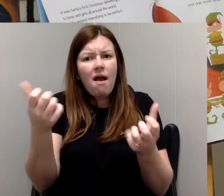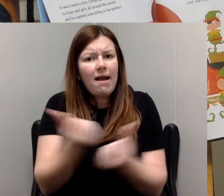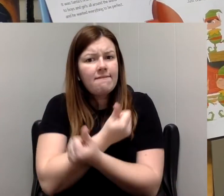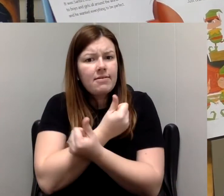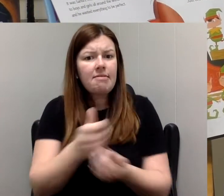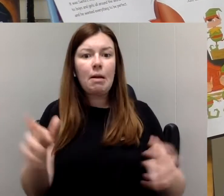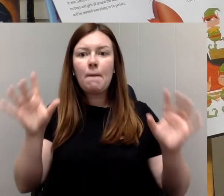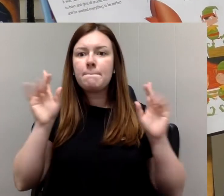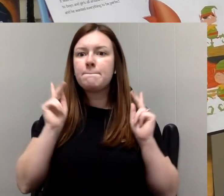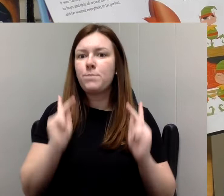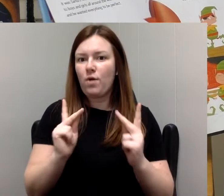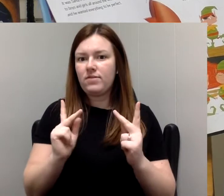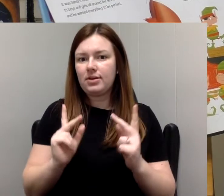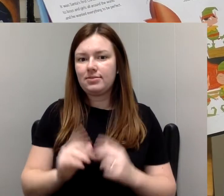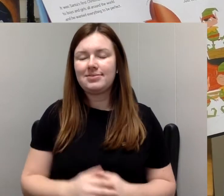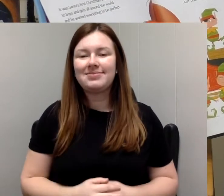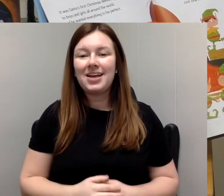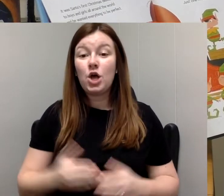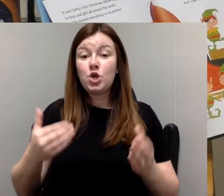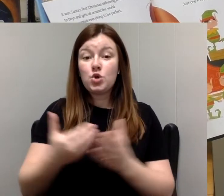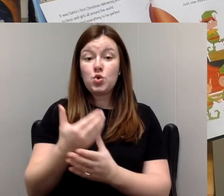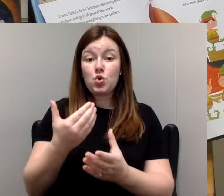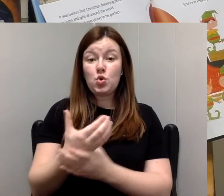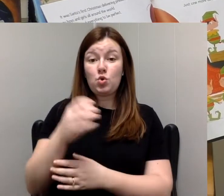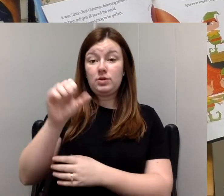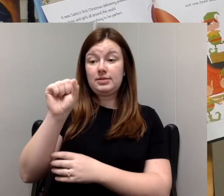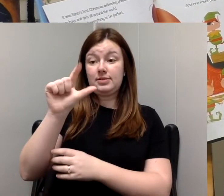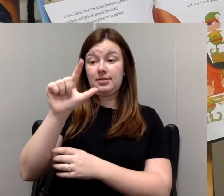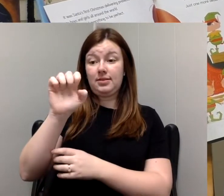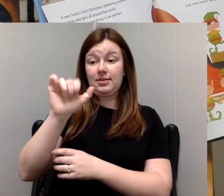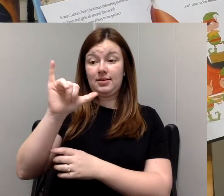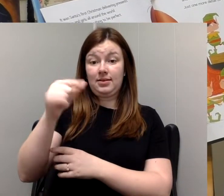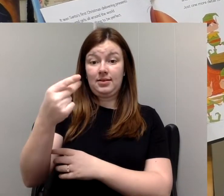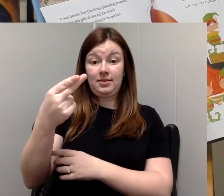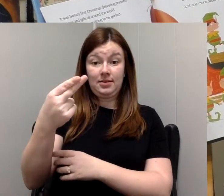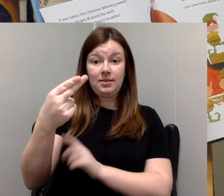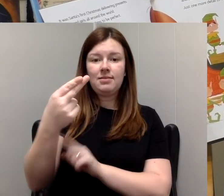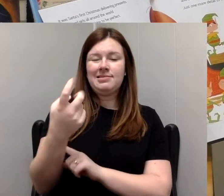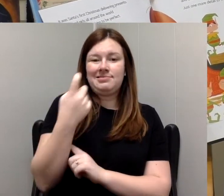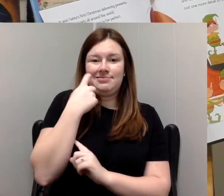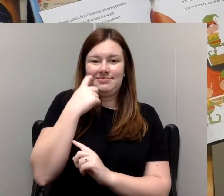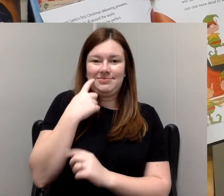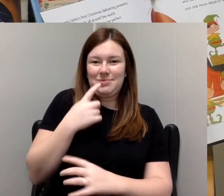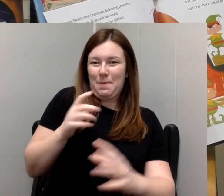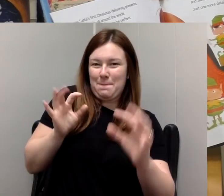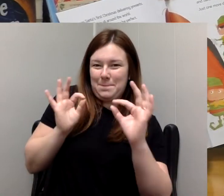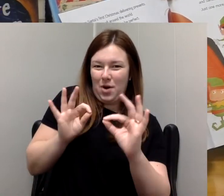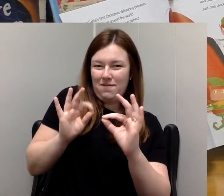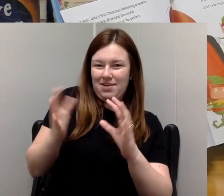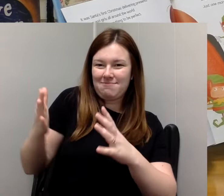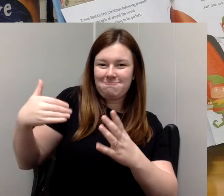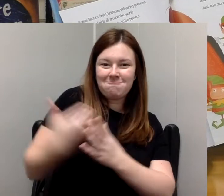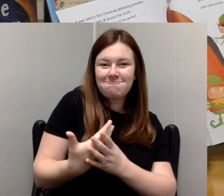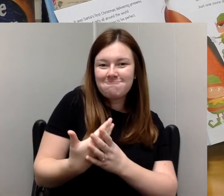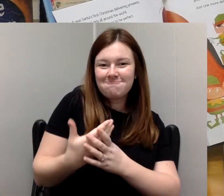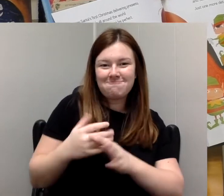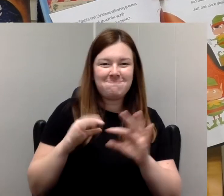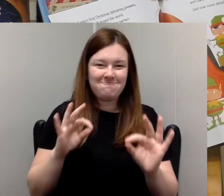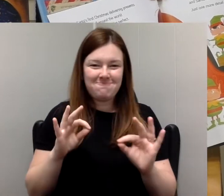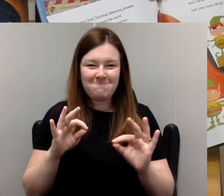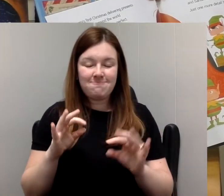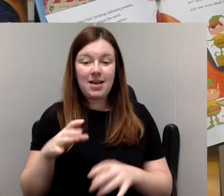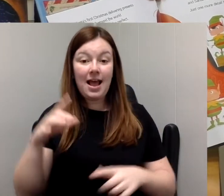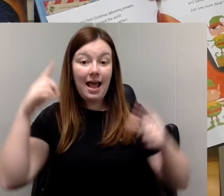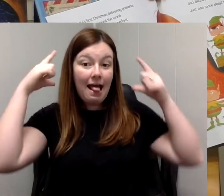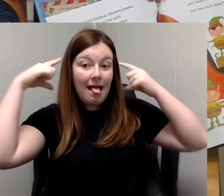to be perfect. The new sleigh had just been painted. The elves had finished making the toys. And Santa's suit